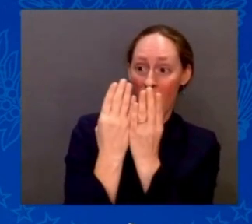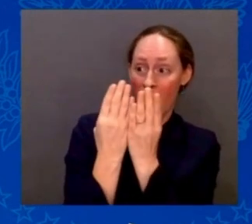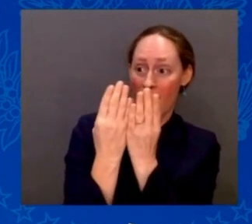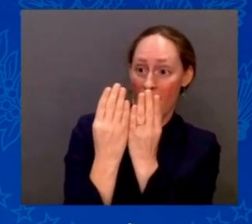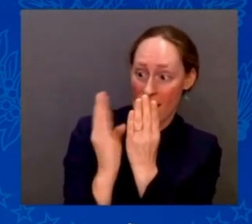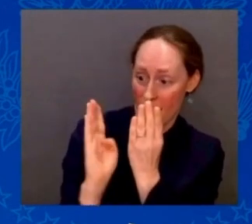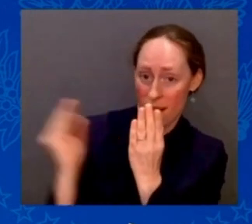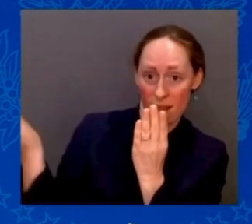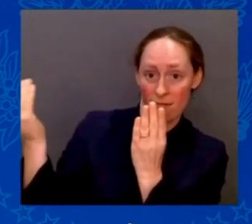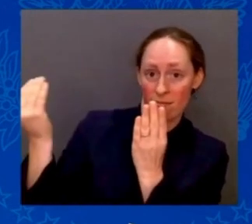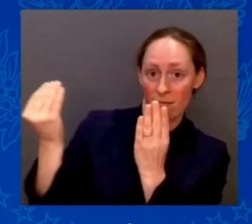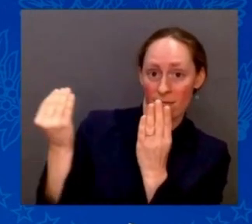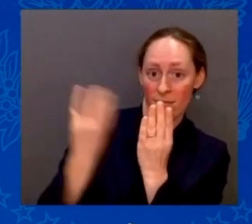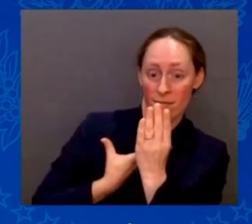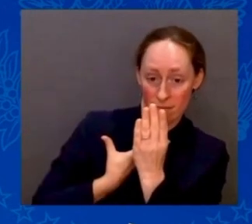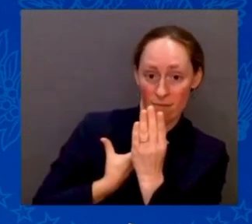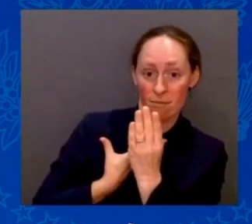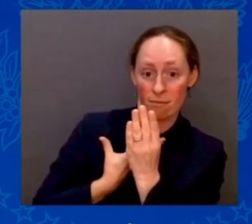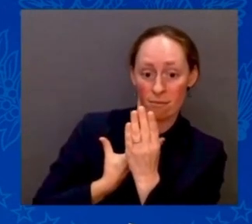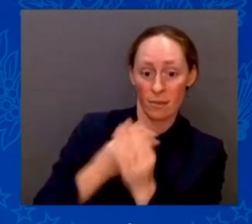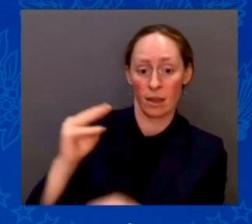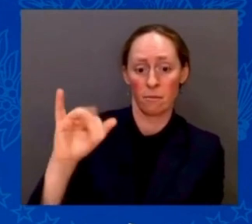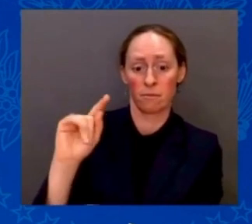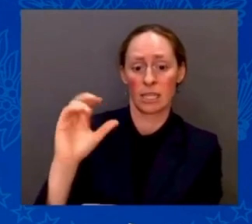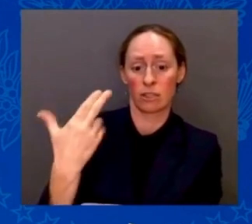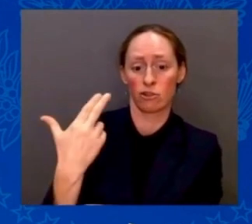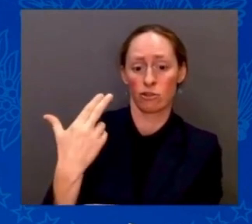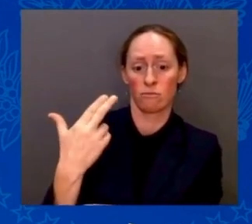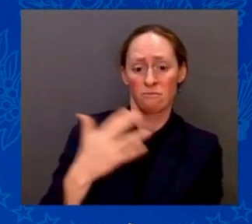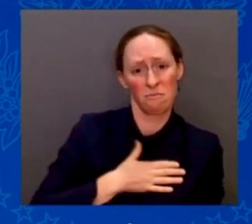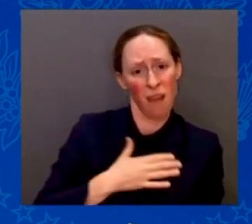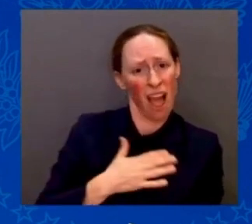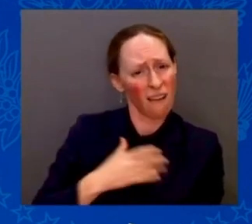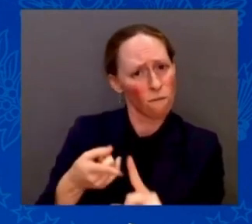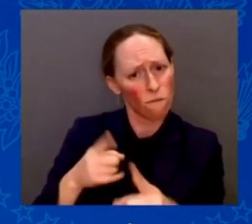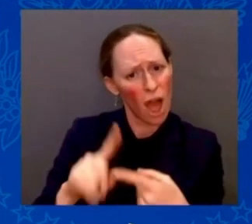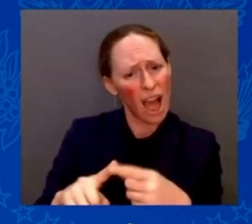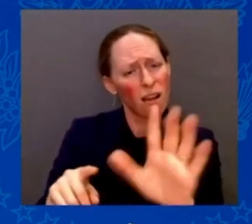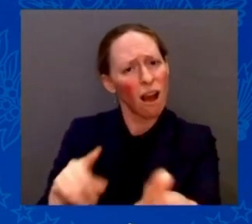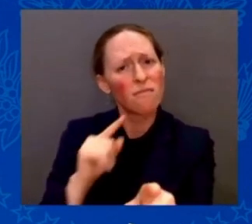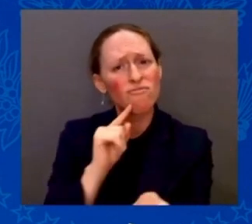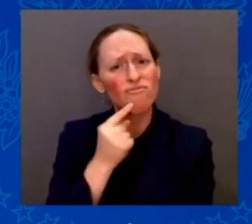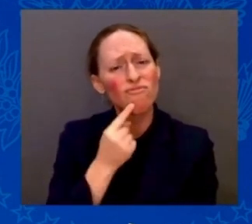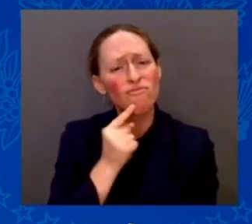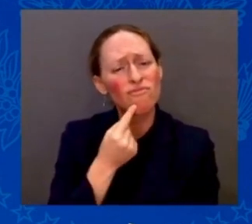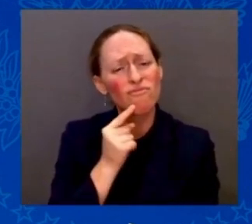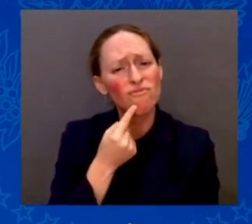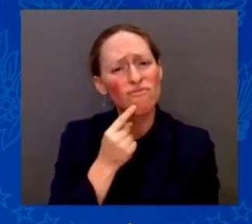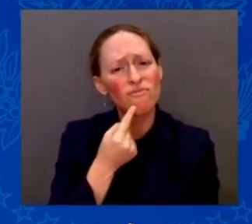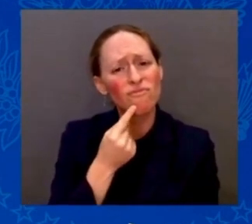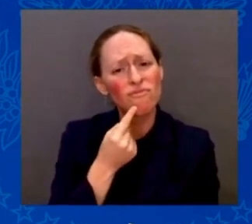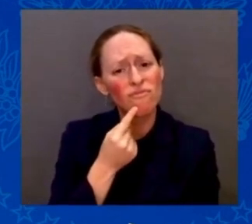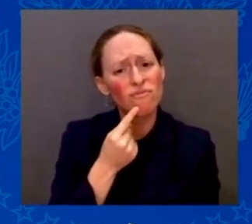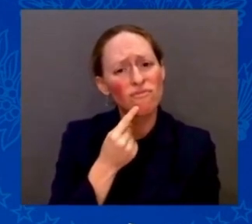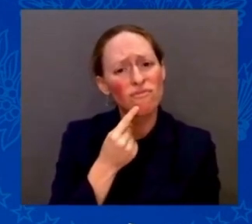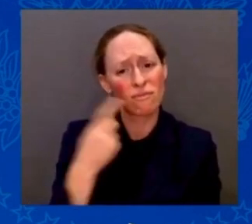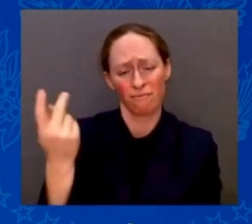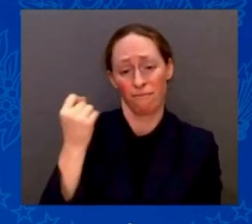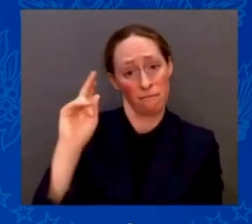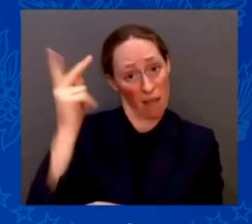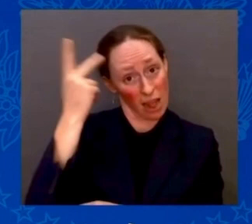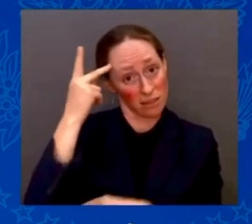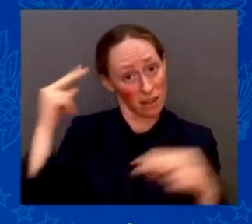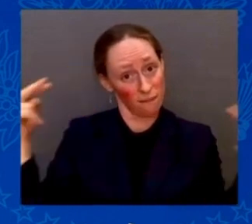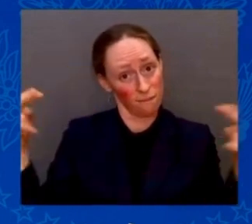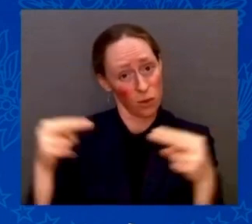joke. We always, I know people don't believe that case, but we have disagreements politically, but he's a good friend, and so I'm